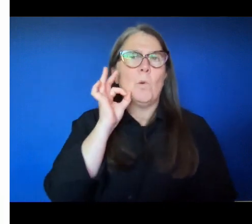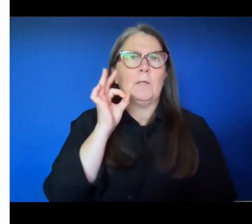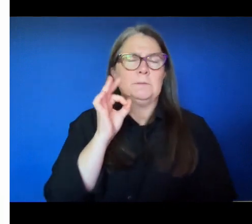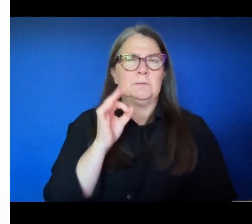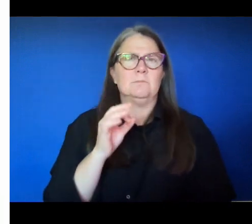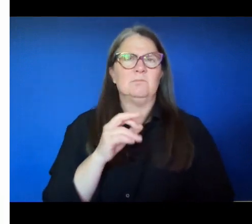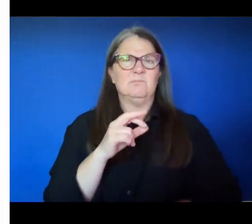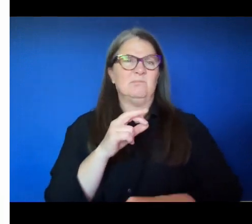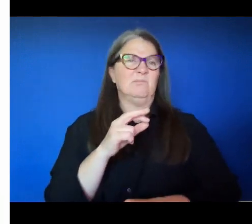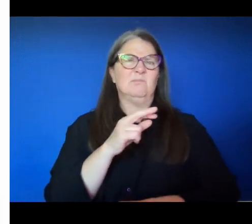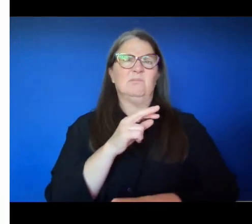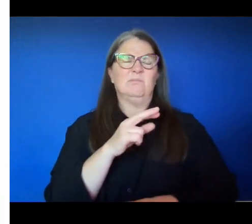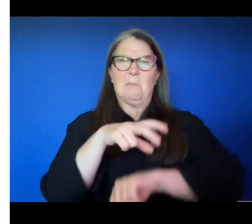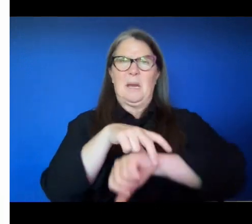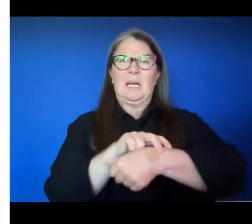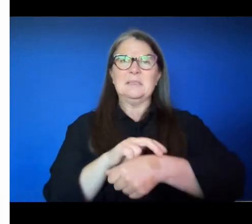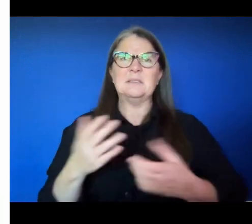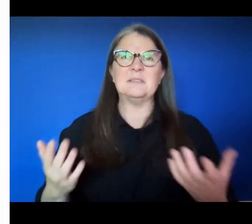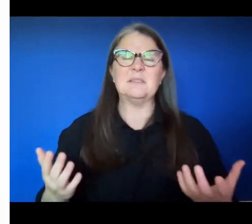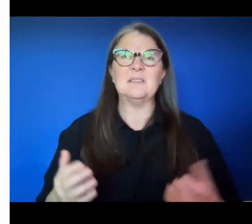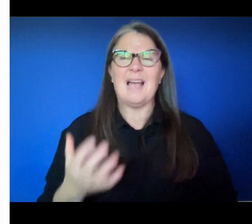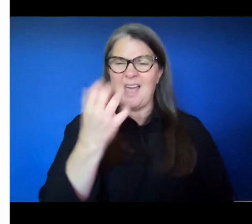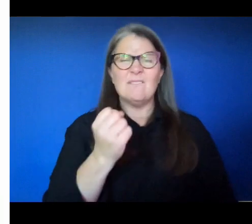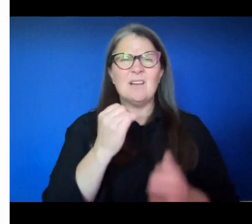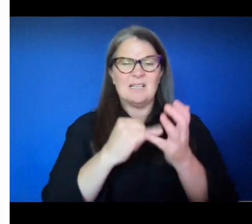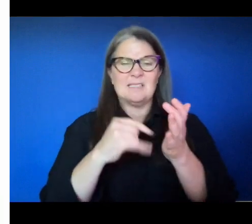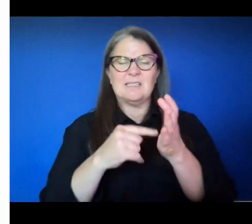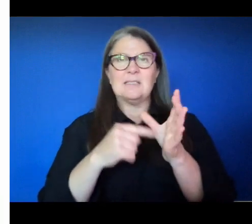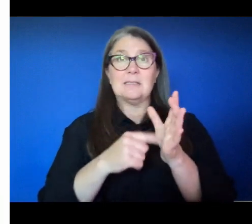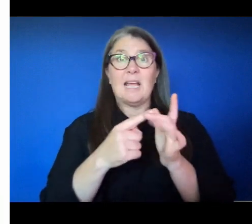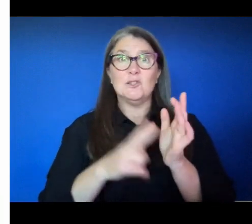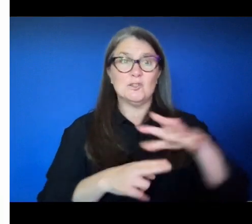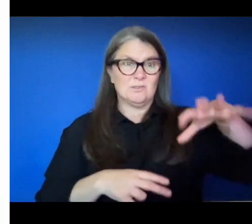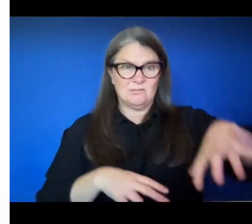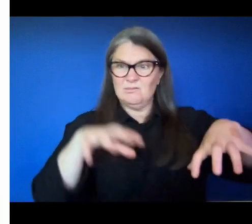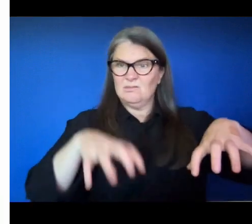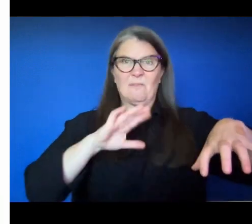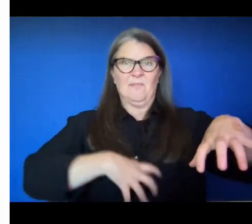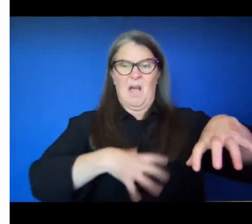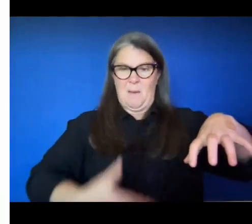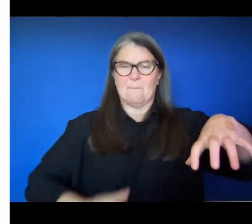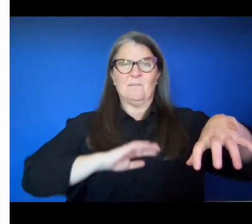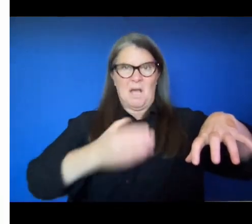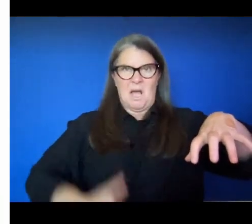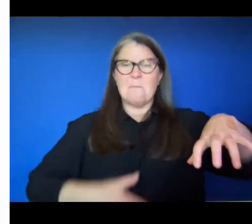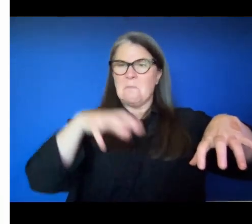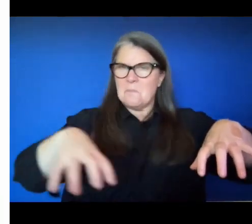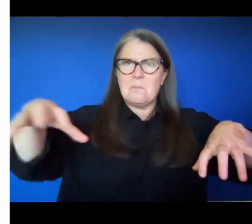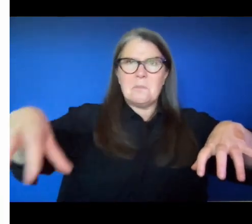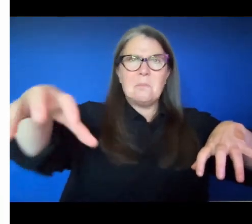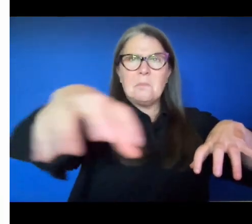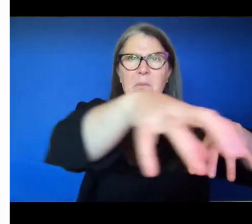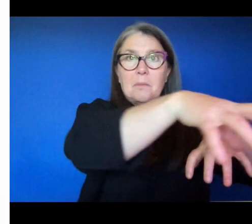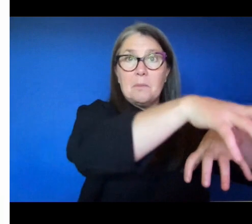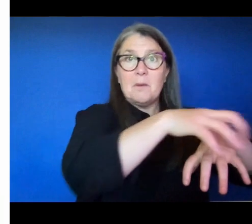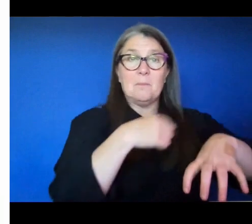country, and they've got the signatures of all the people from those stations. So this is the power and influence